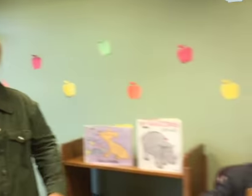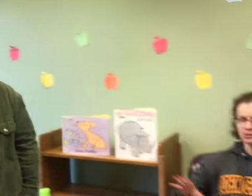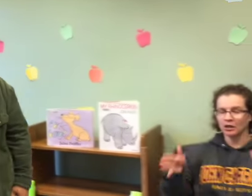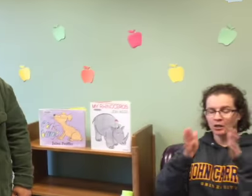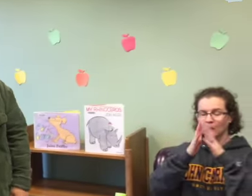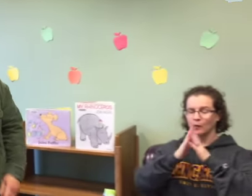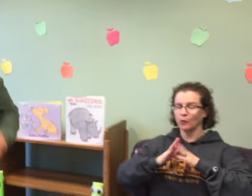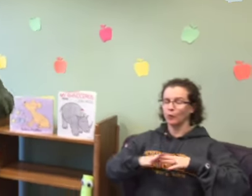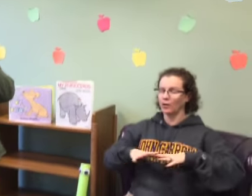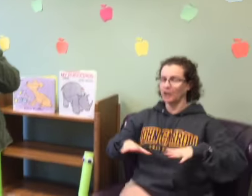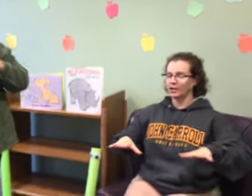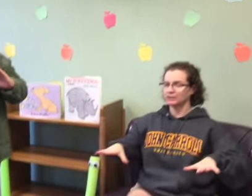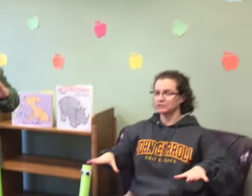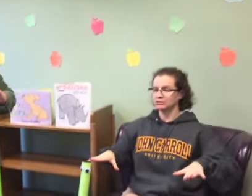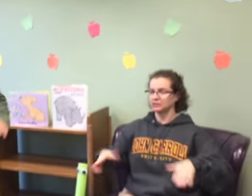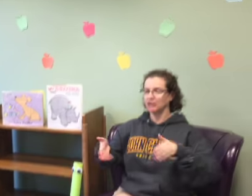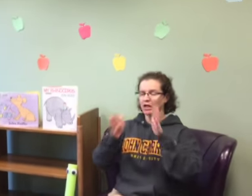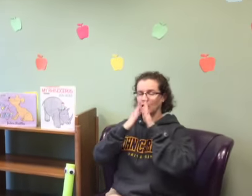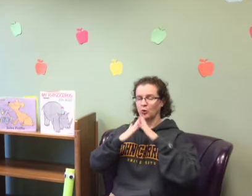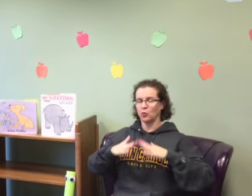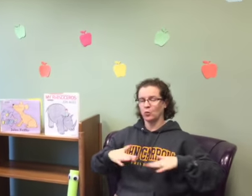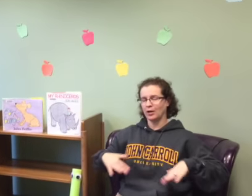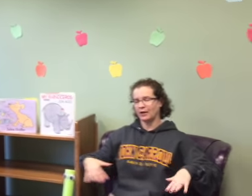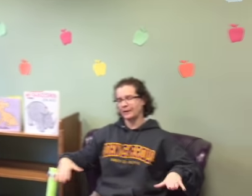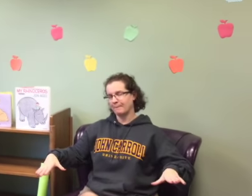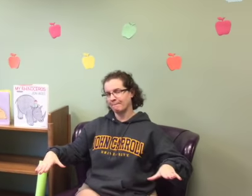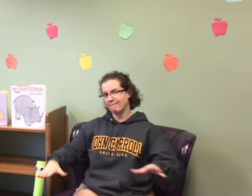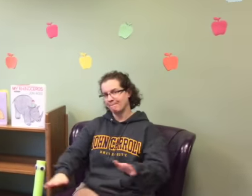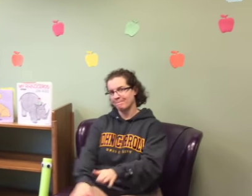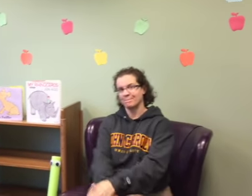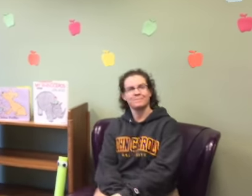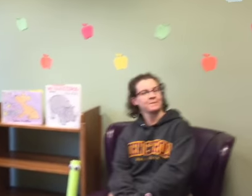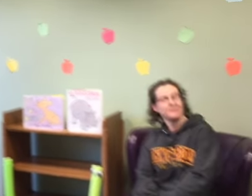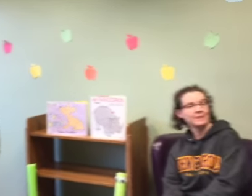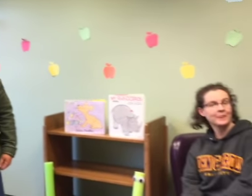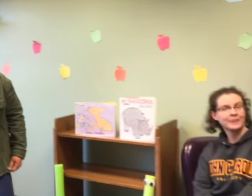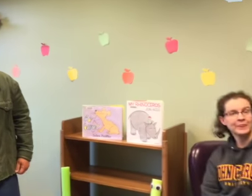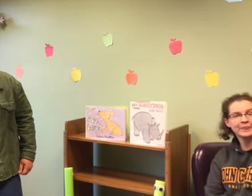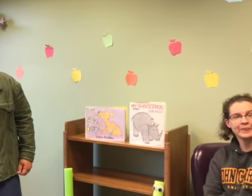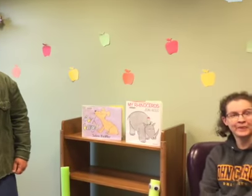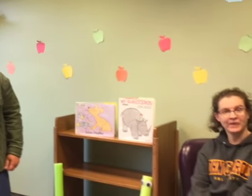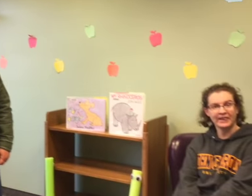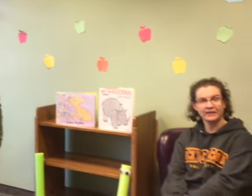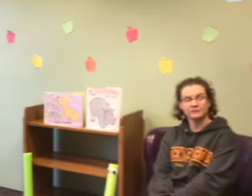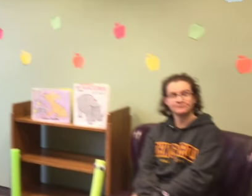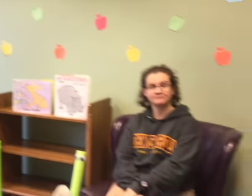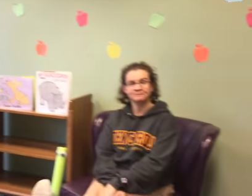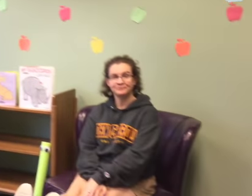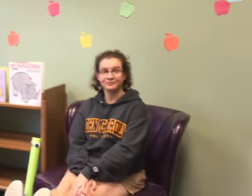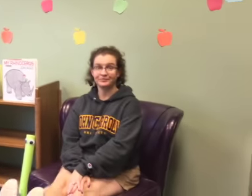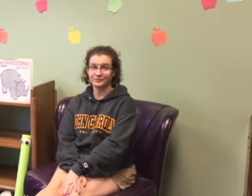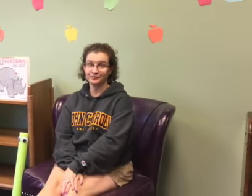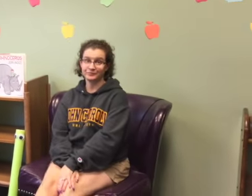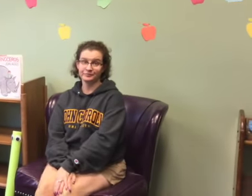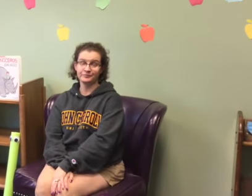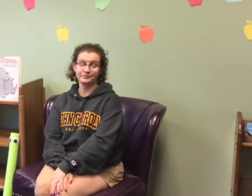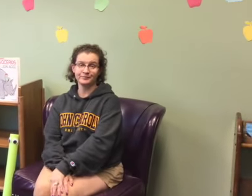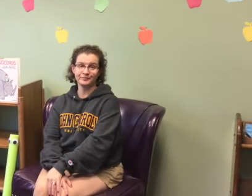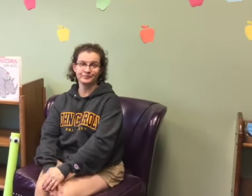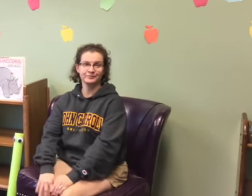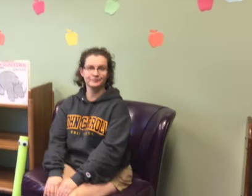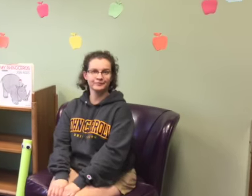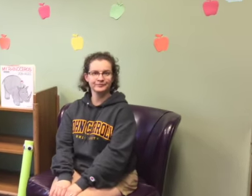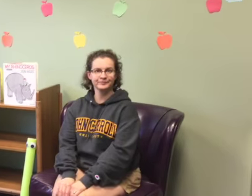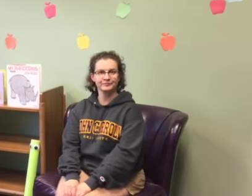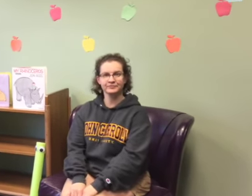Nice, nice. Quiet. That's awesome. Ladies, I want to thank you for a spectacular evening